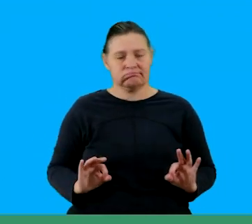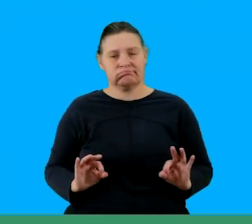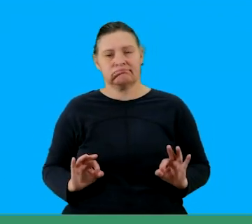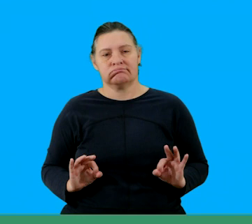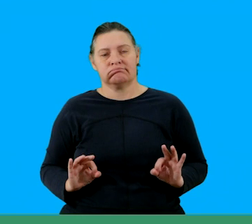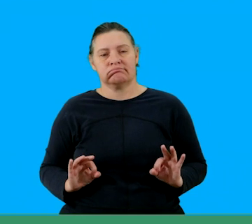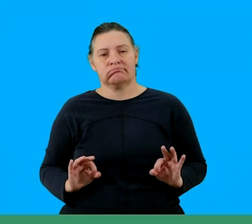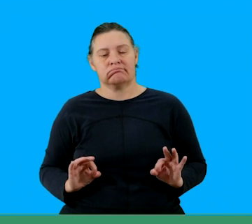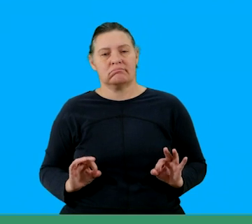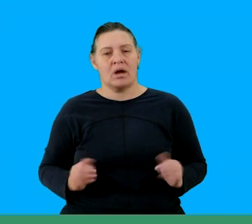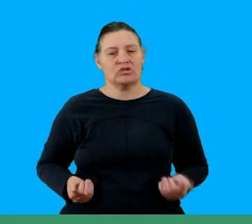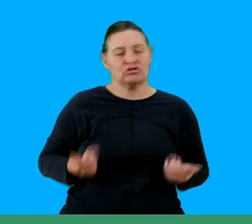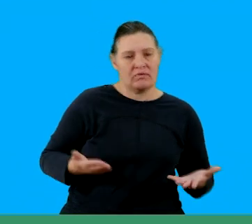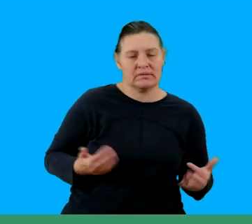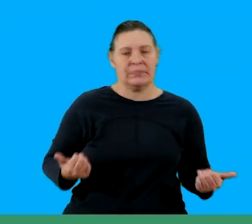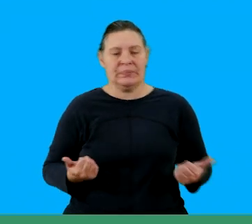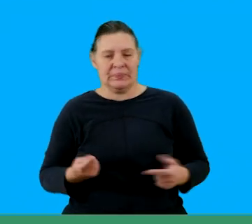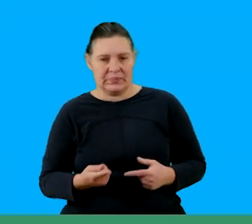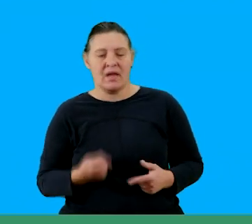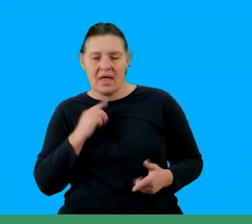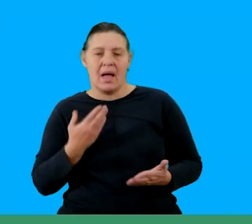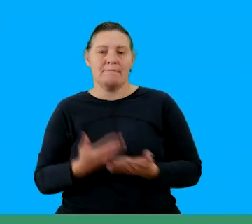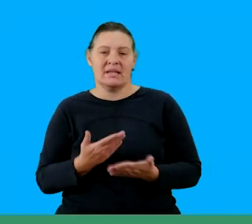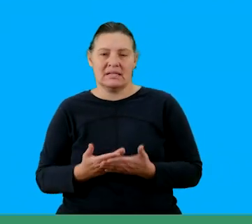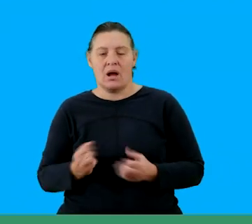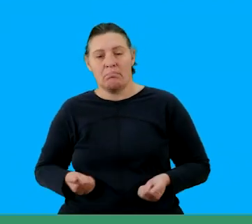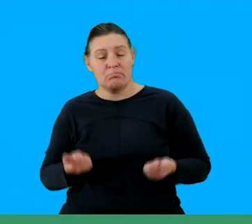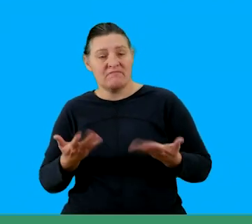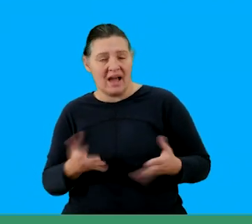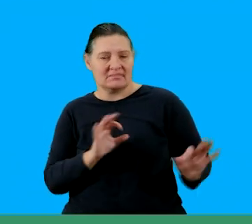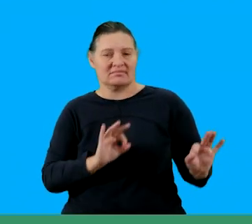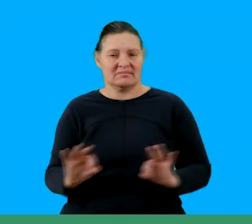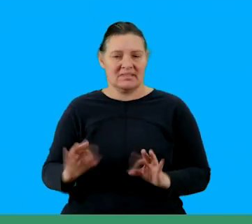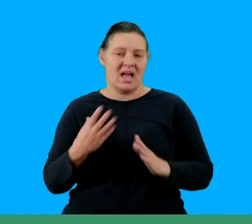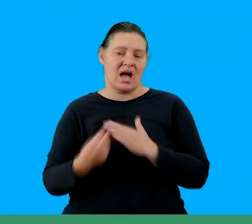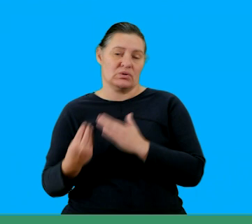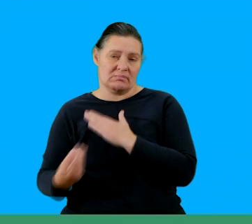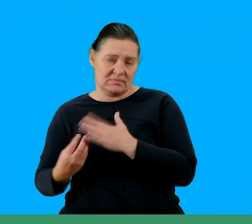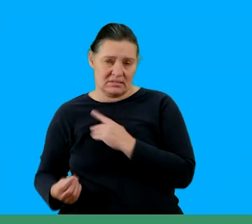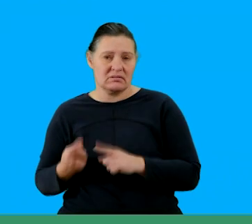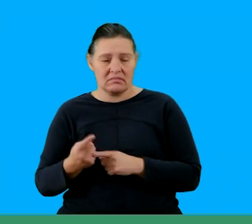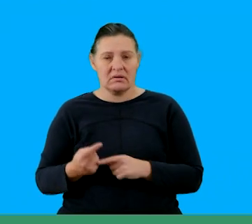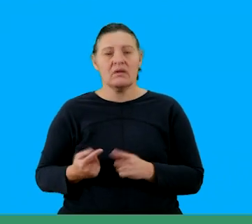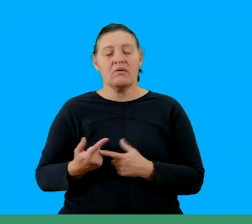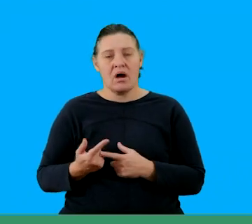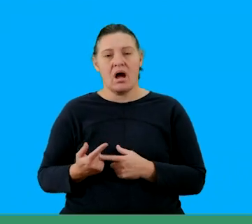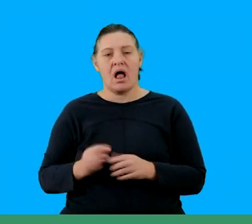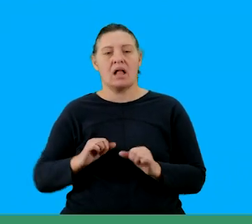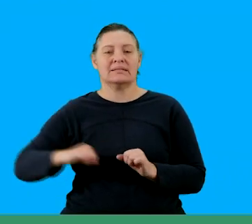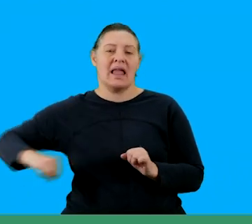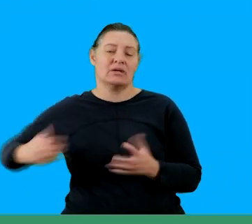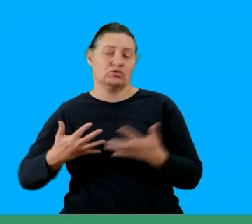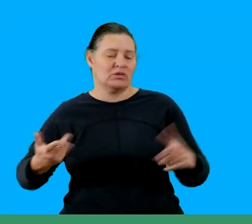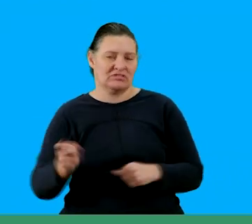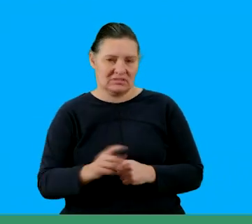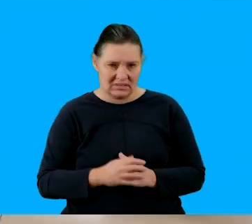of a goods or a service and the ability to provide effective outcomes without too many delays. Remember,